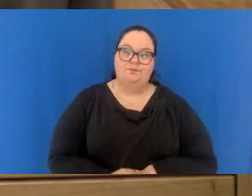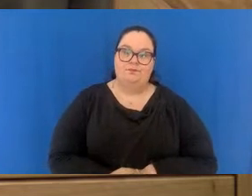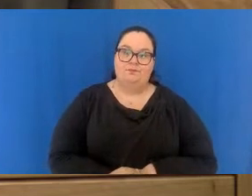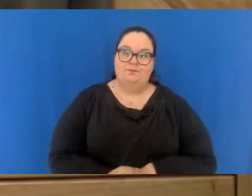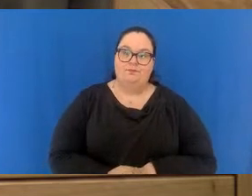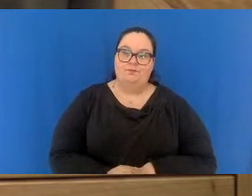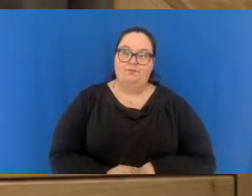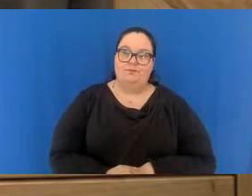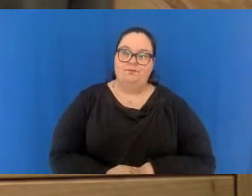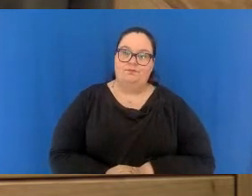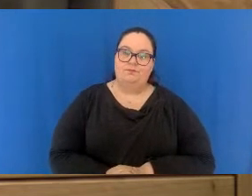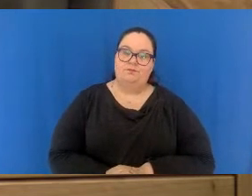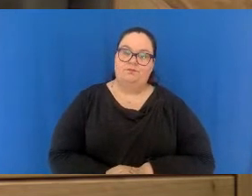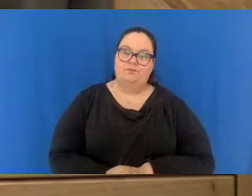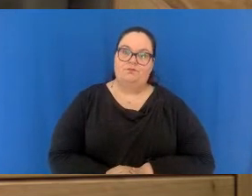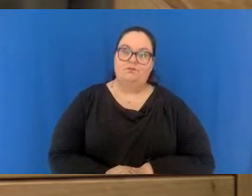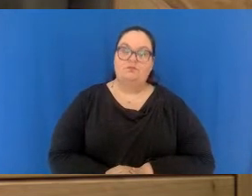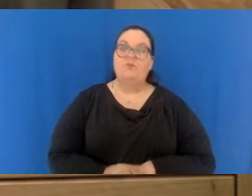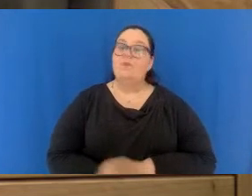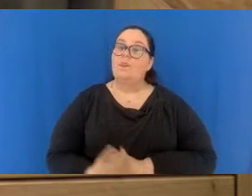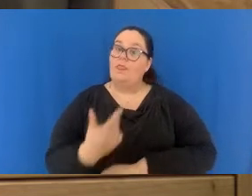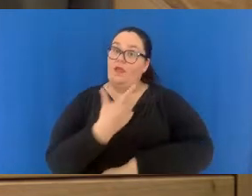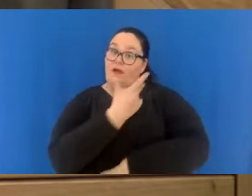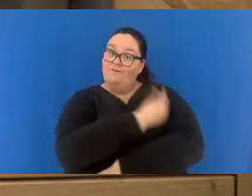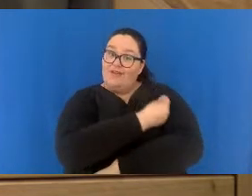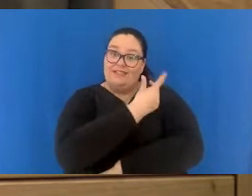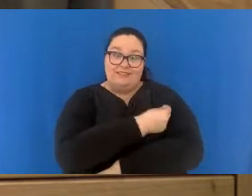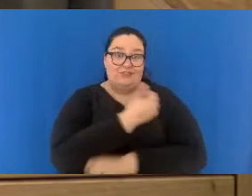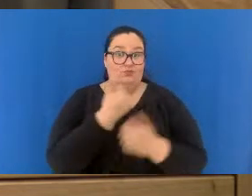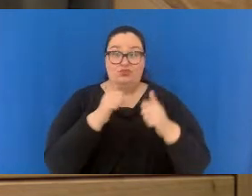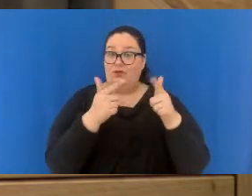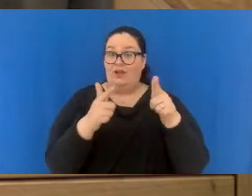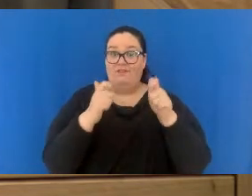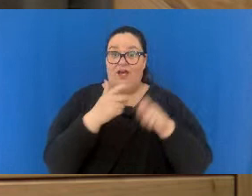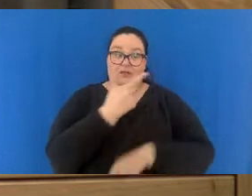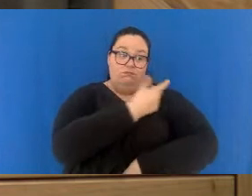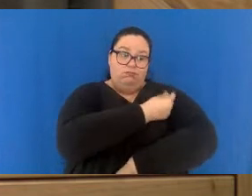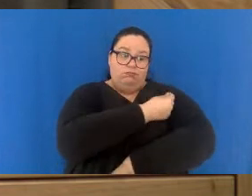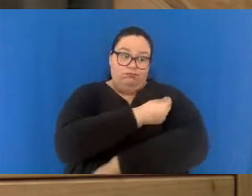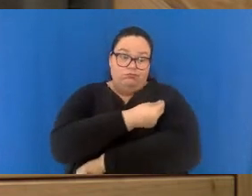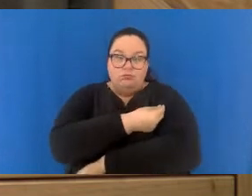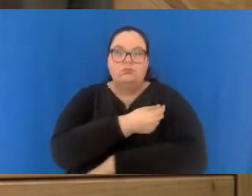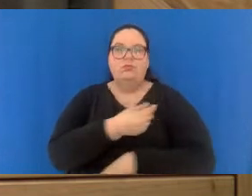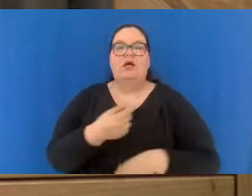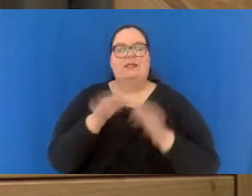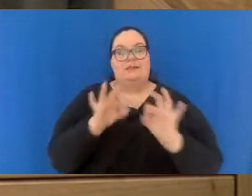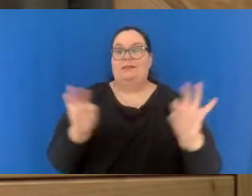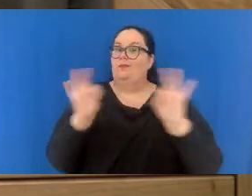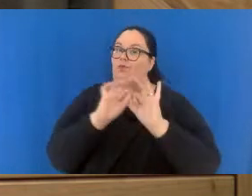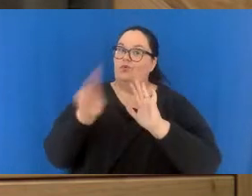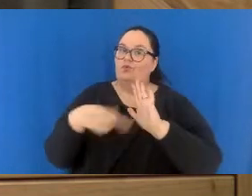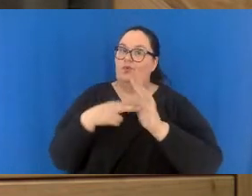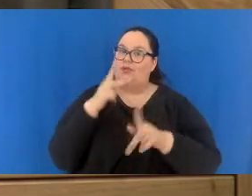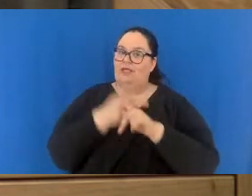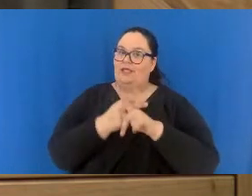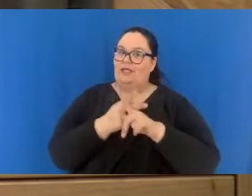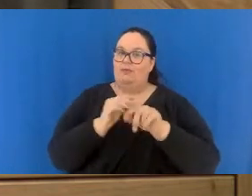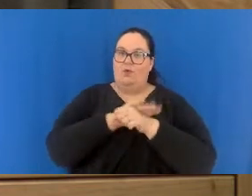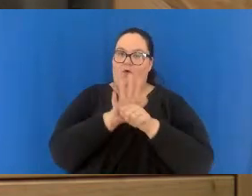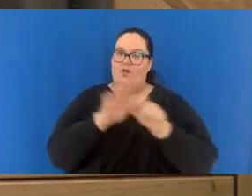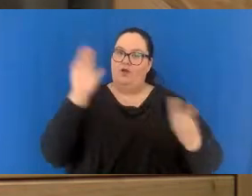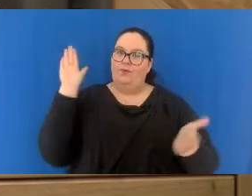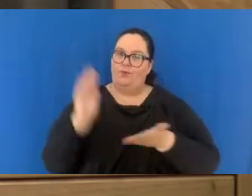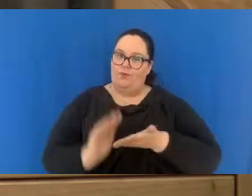We are administering vaccines as quickly as possible, which will play an important role in controlling